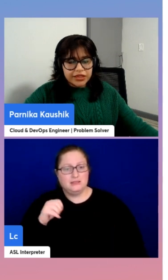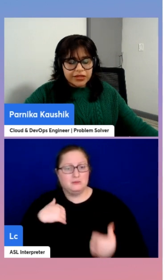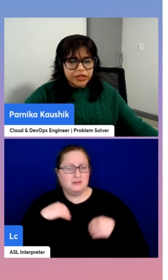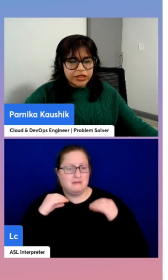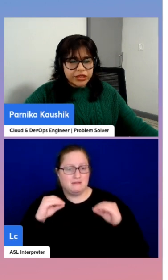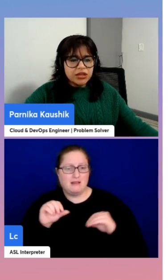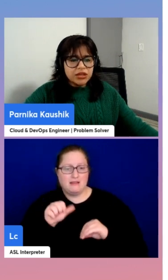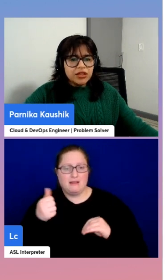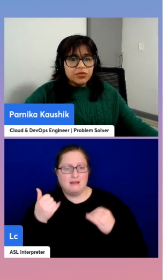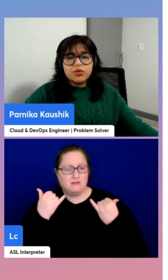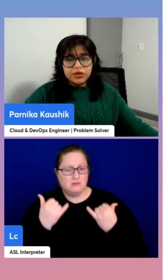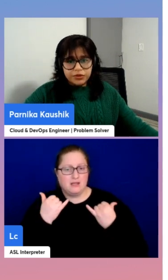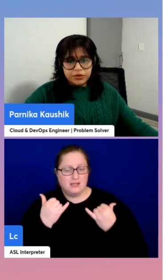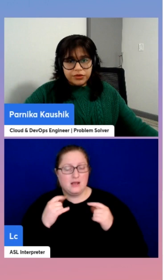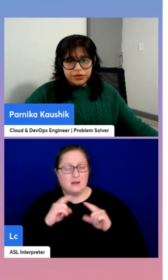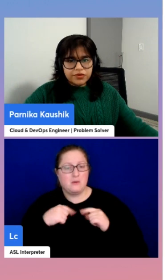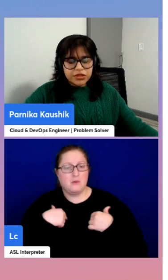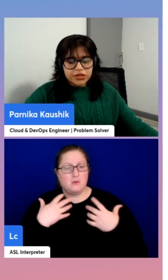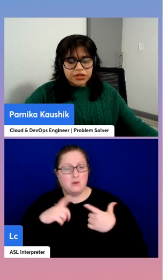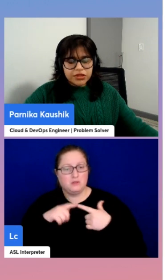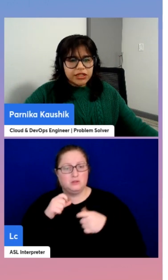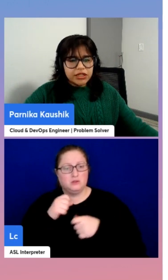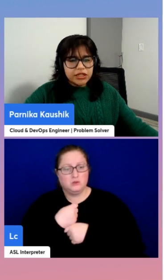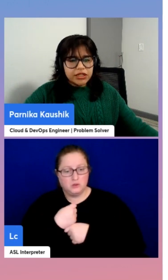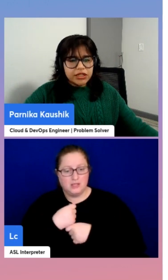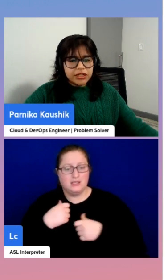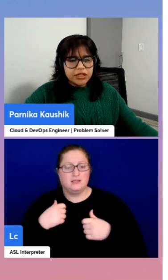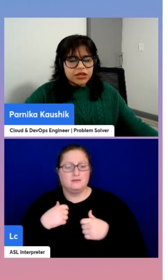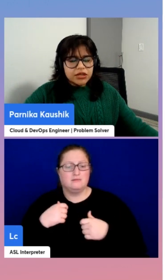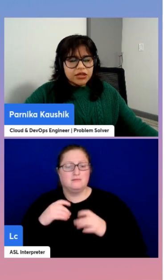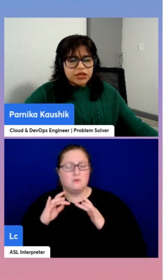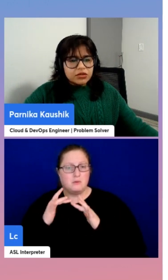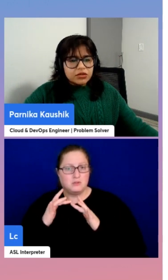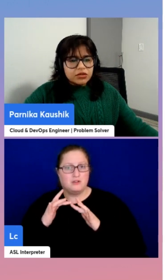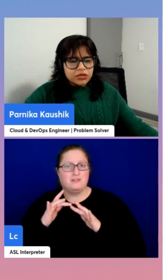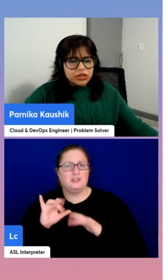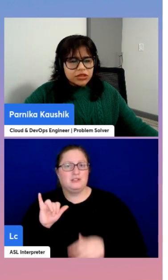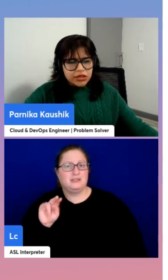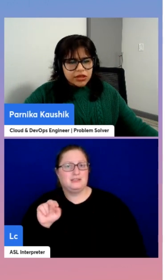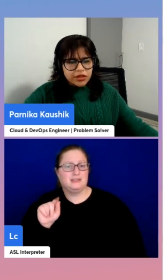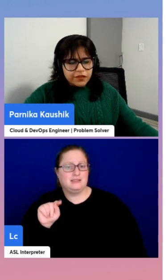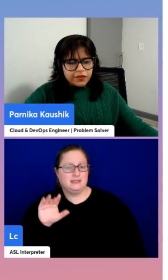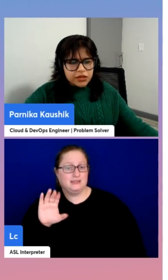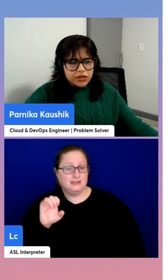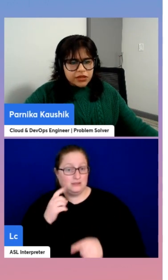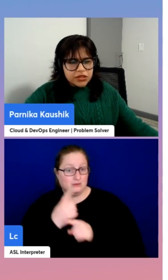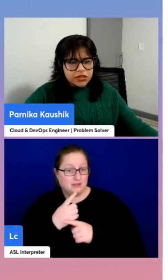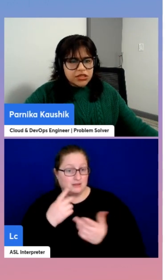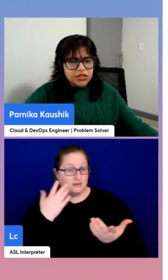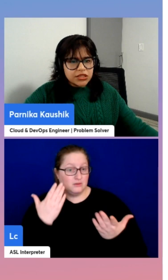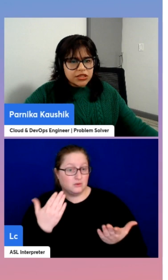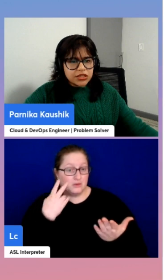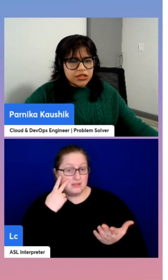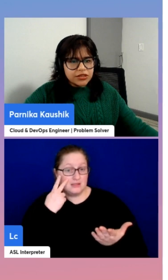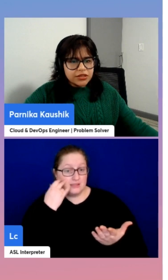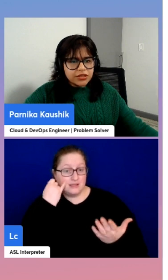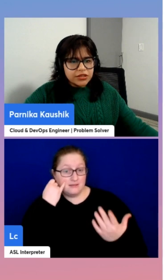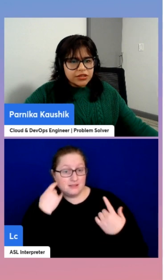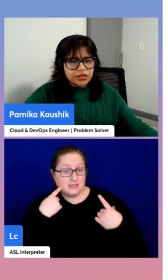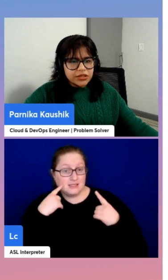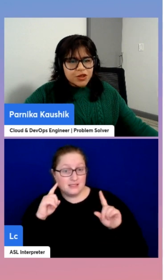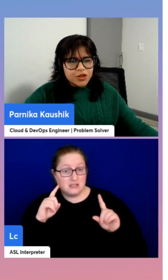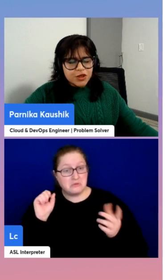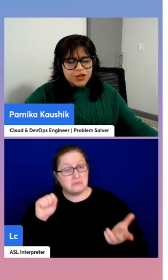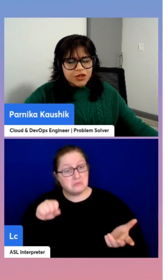of this point, but we want to create a web server instance, right? So yeah, let's see if this has succeeded.